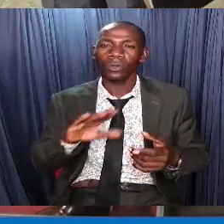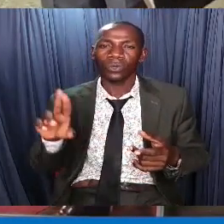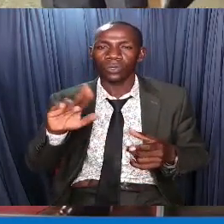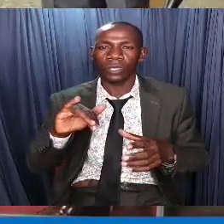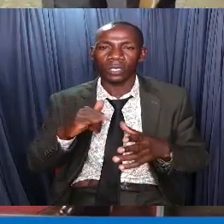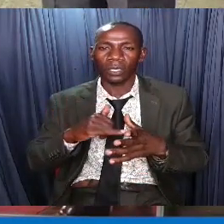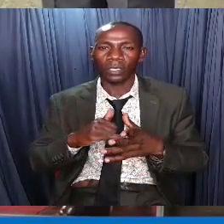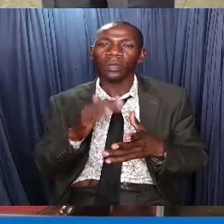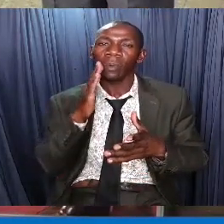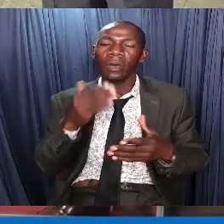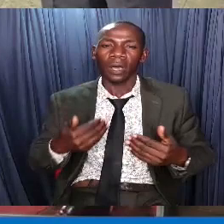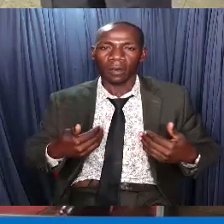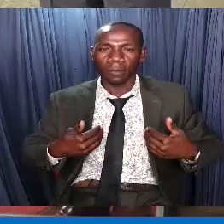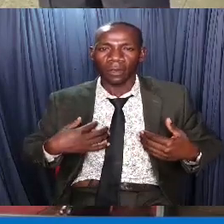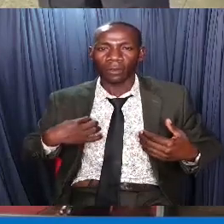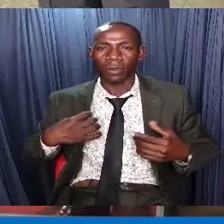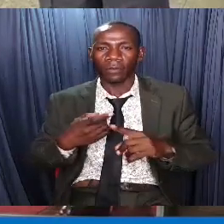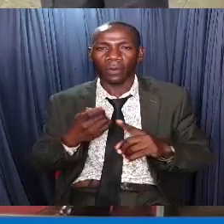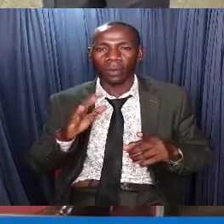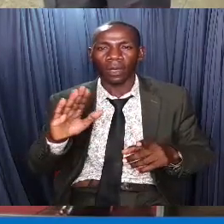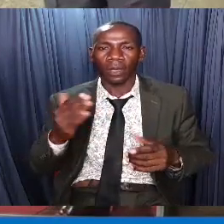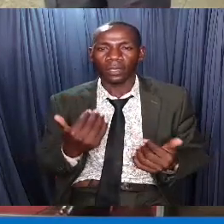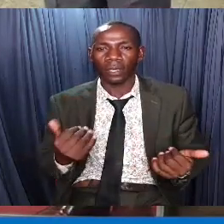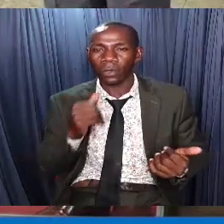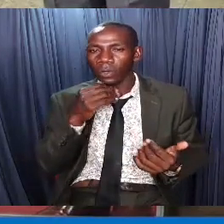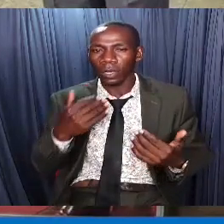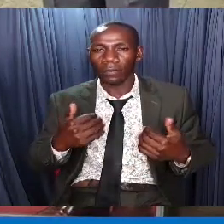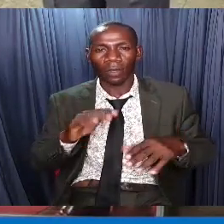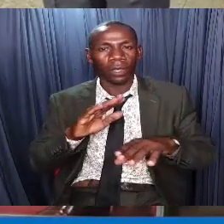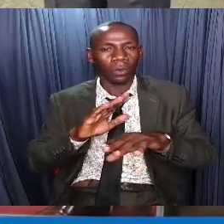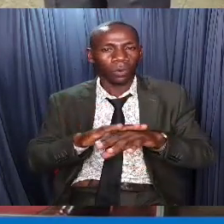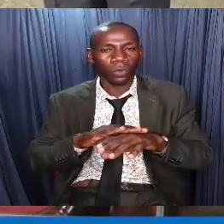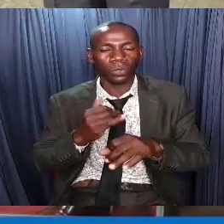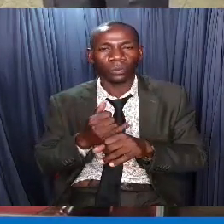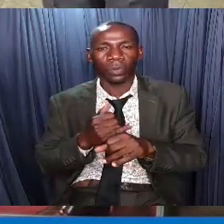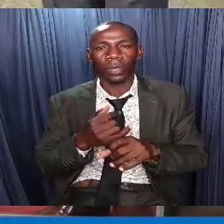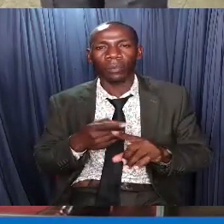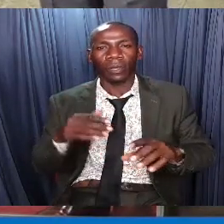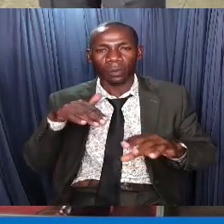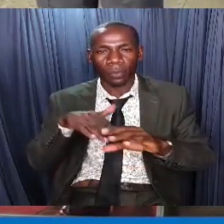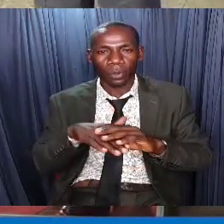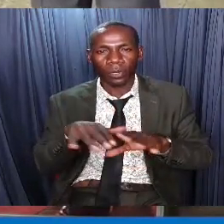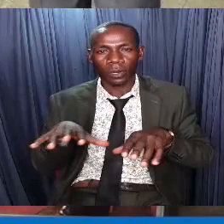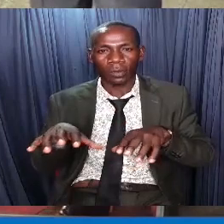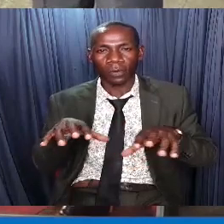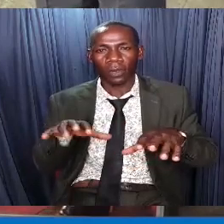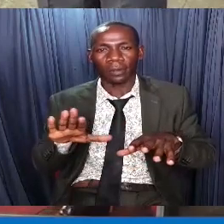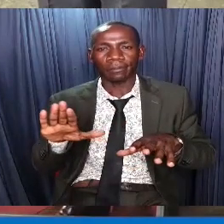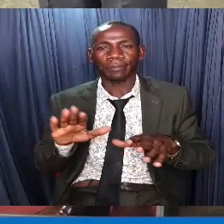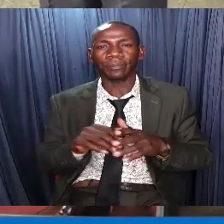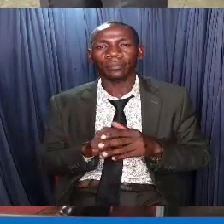anapata kitenge. Now your mother gets a fabric. Lakini shangwanawe na hajapata kazi. And he doesn't have a job yet. Ameenda kundini. But he has gone to the